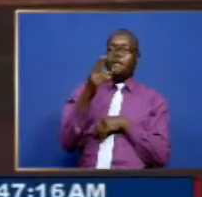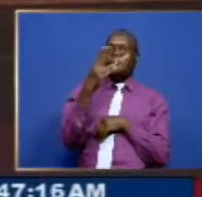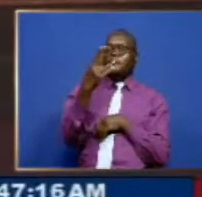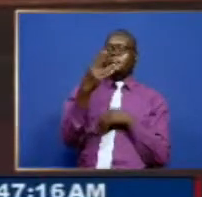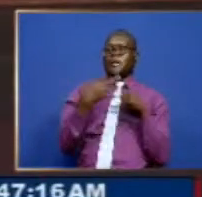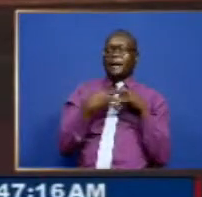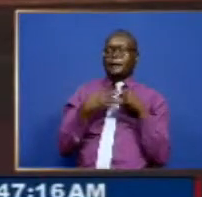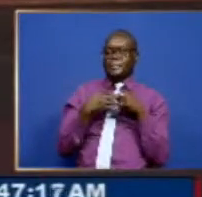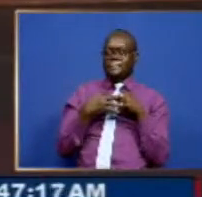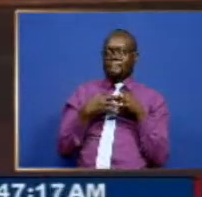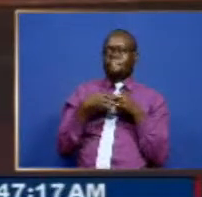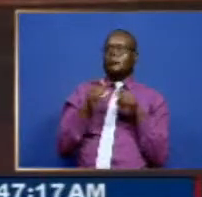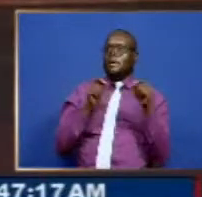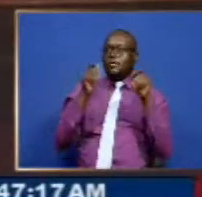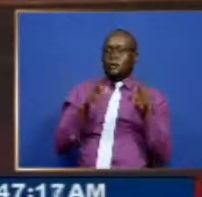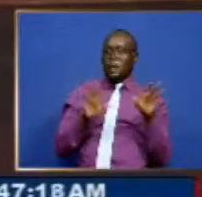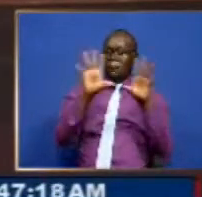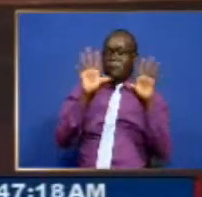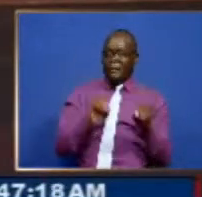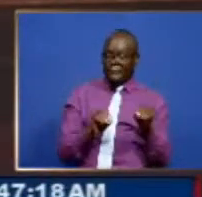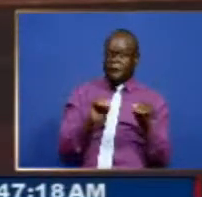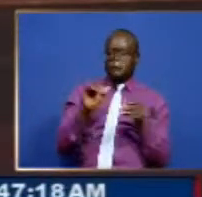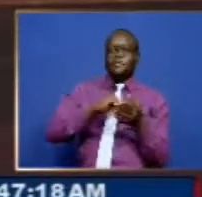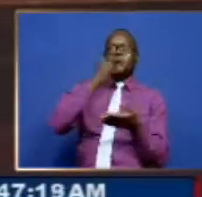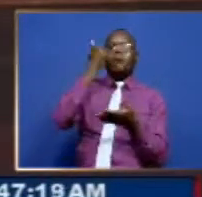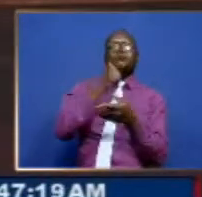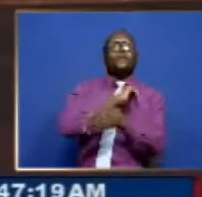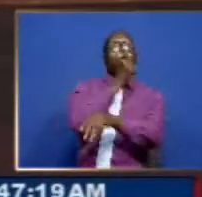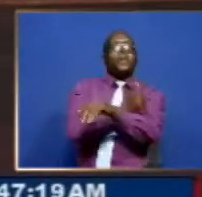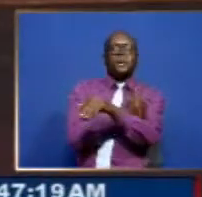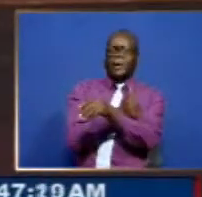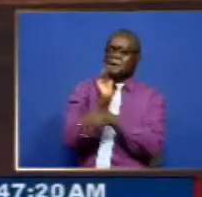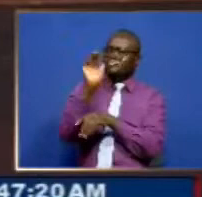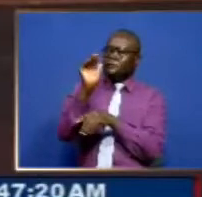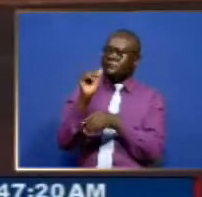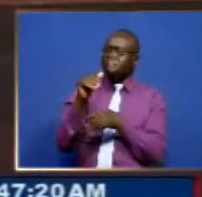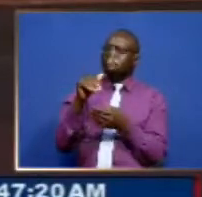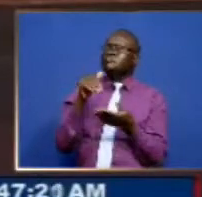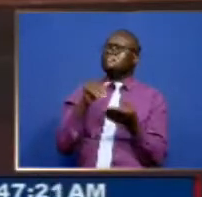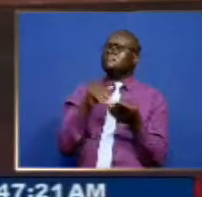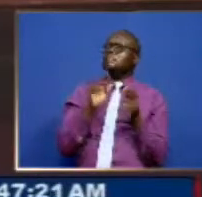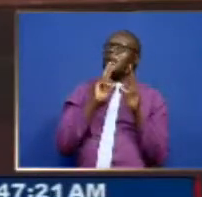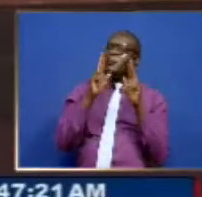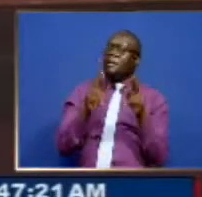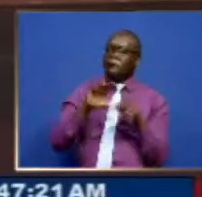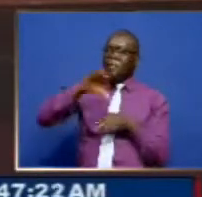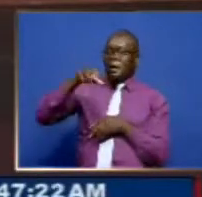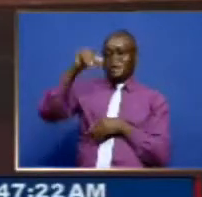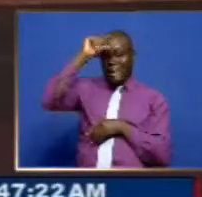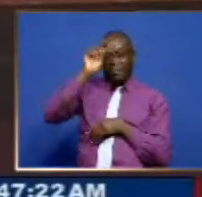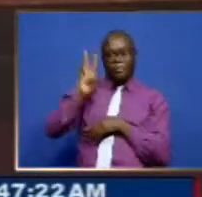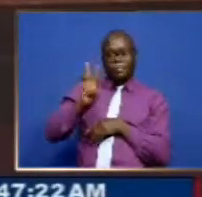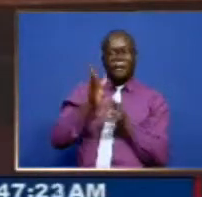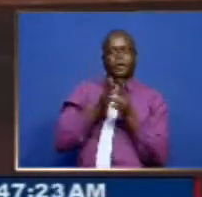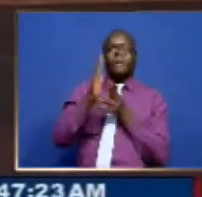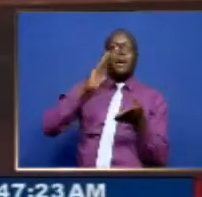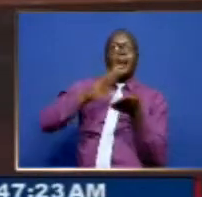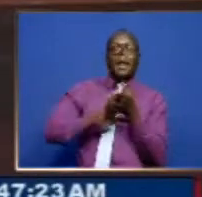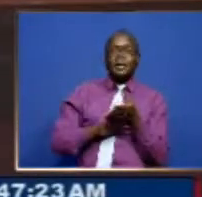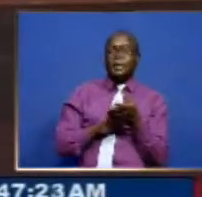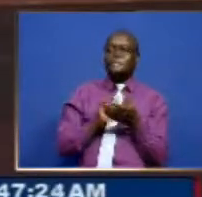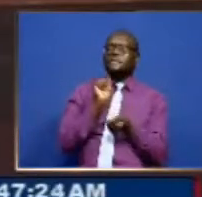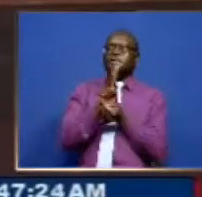199,237,448. The Controller of Budget authorized a request for credit from the county government of Wajir via letter dated 5th